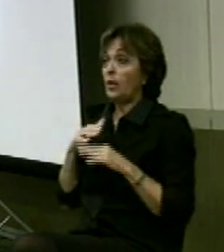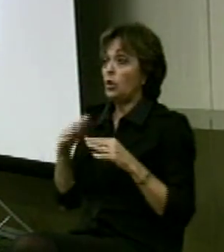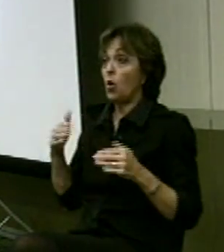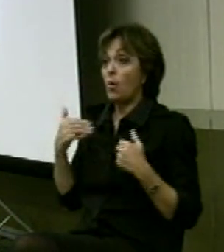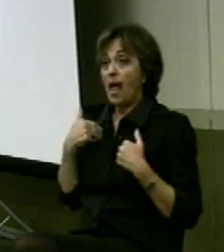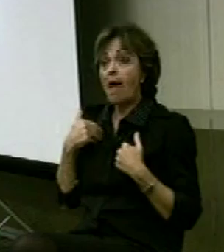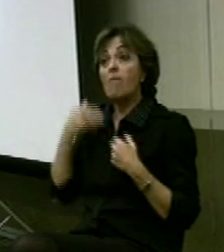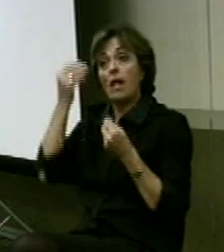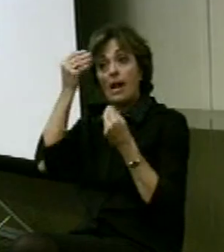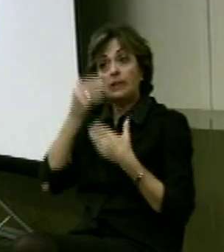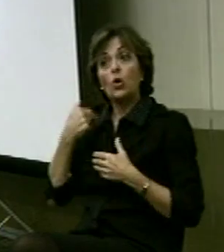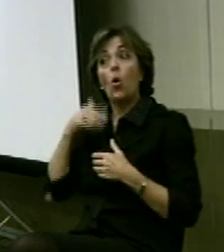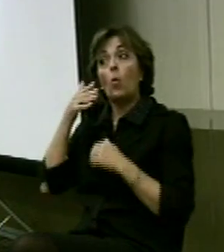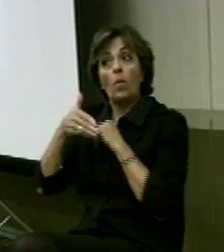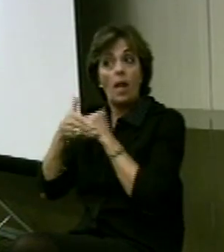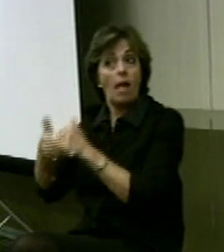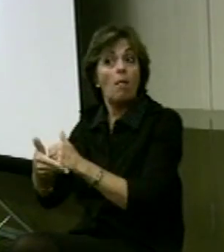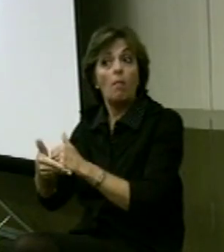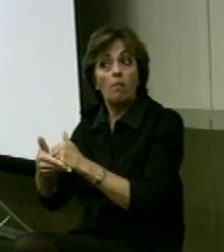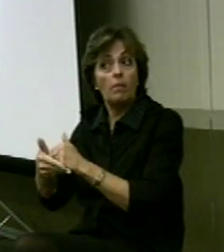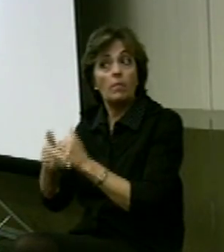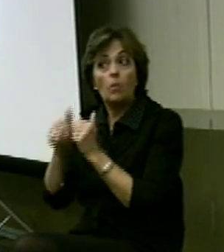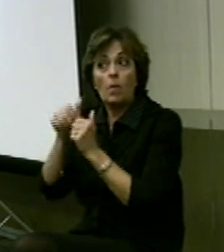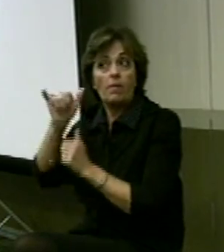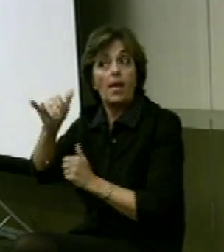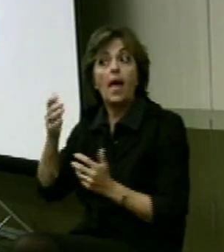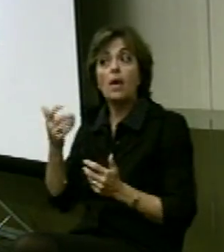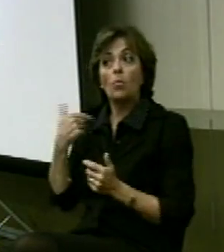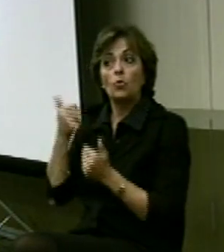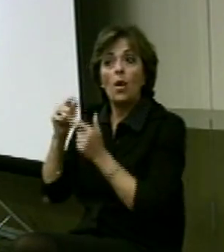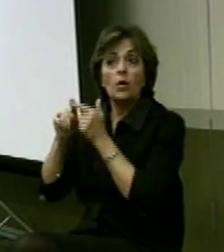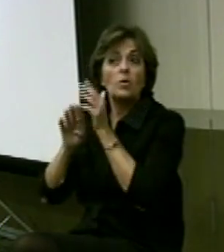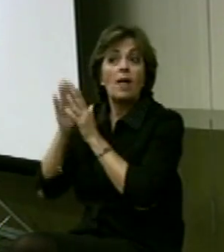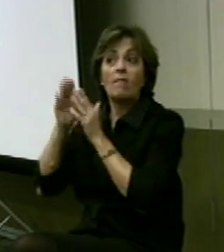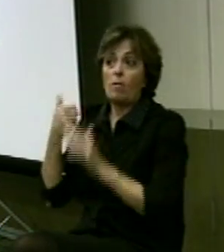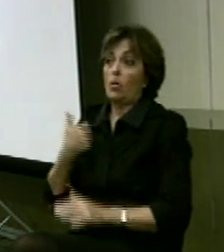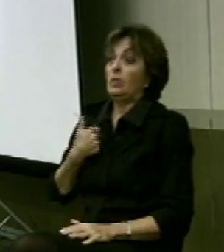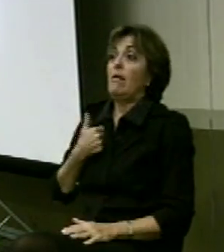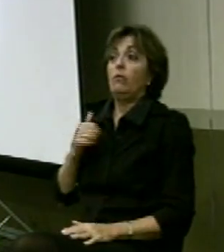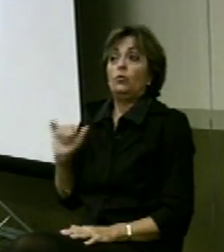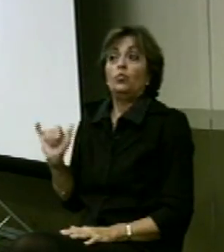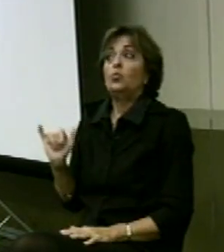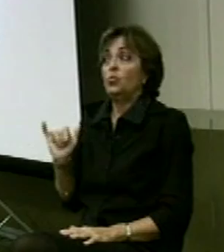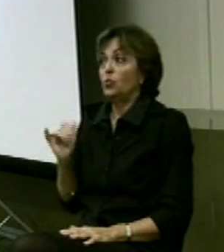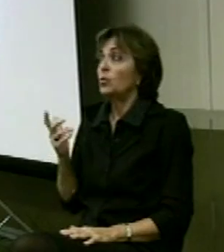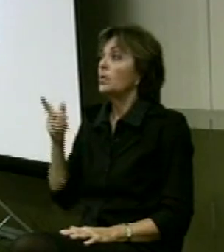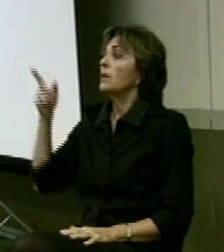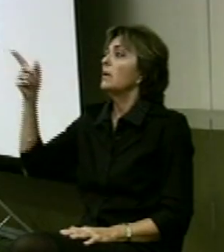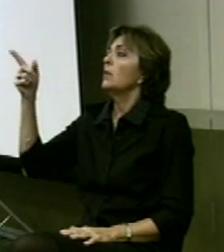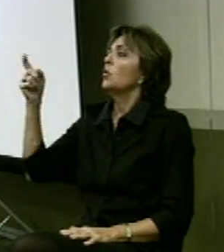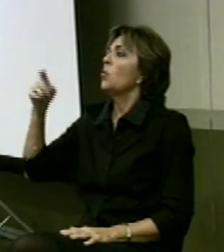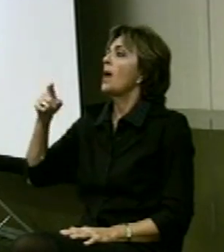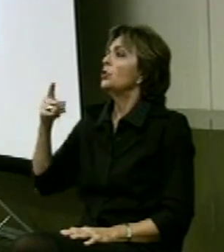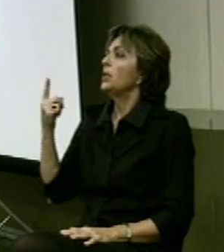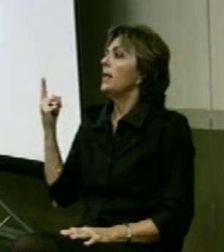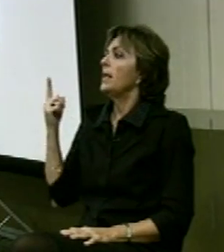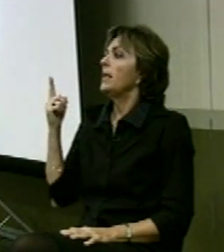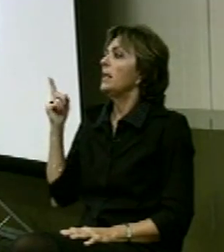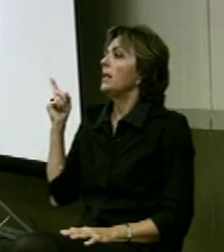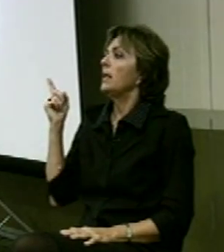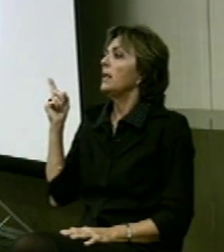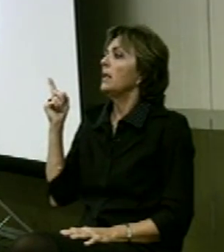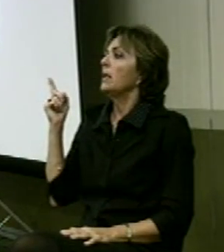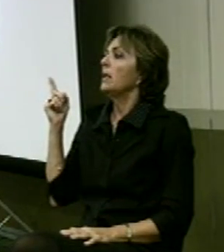that we don't have, let us know. We'll help you with that. You know, because we've kind of developed these on our own as well. We had a question